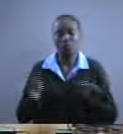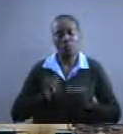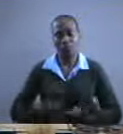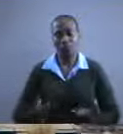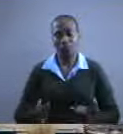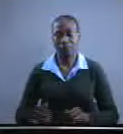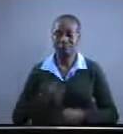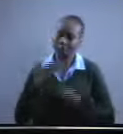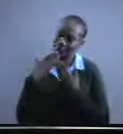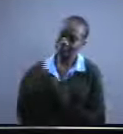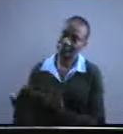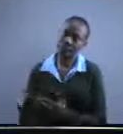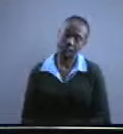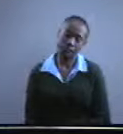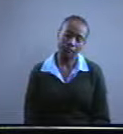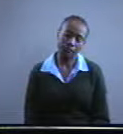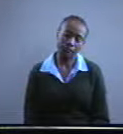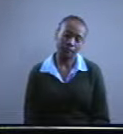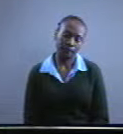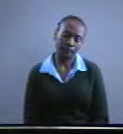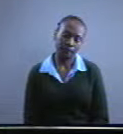I thank you.